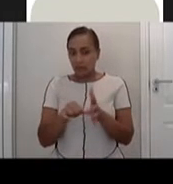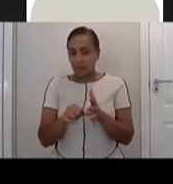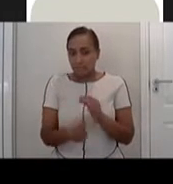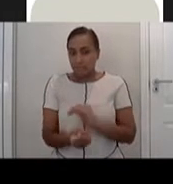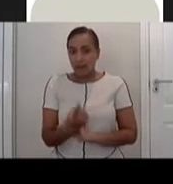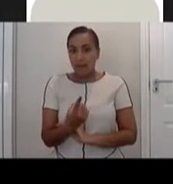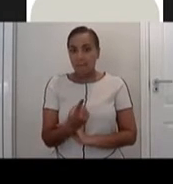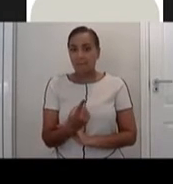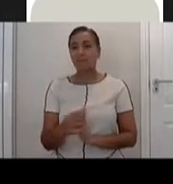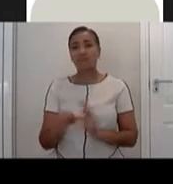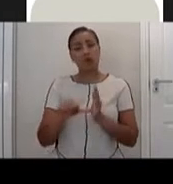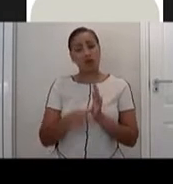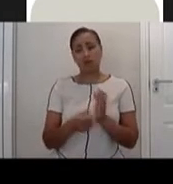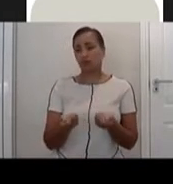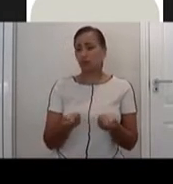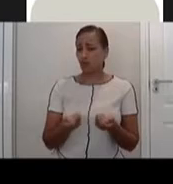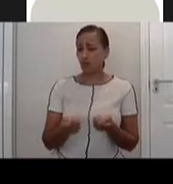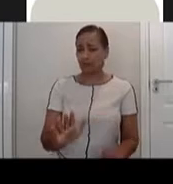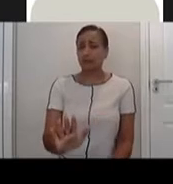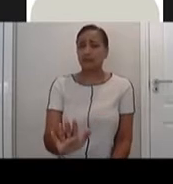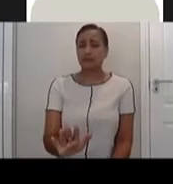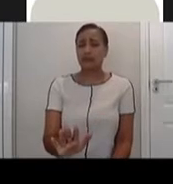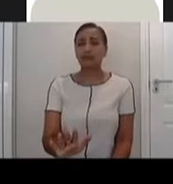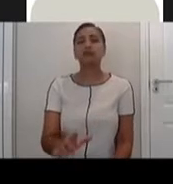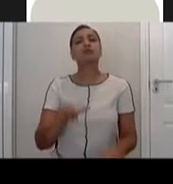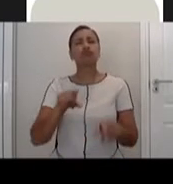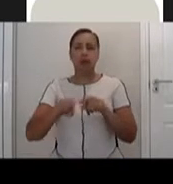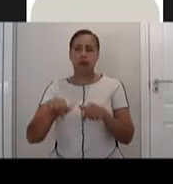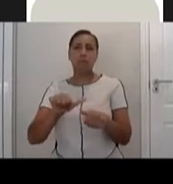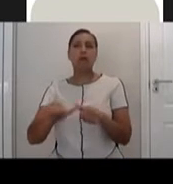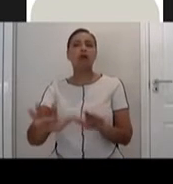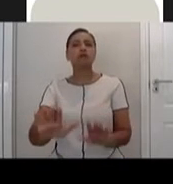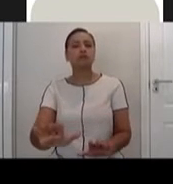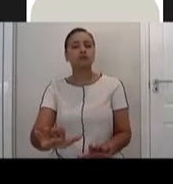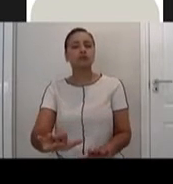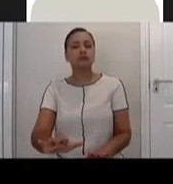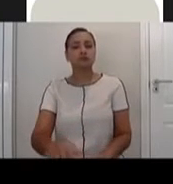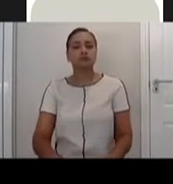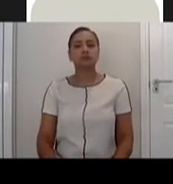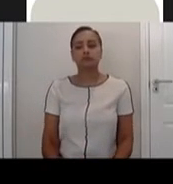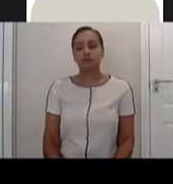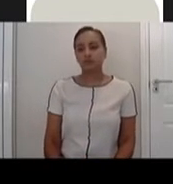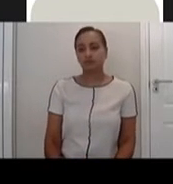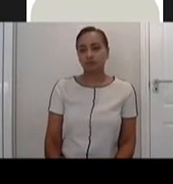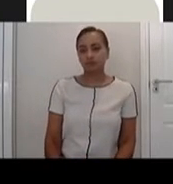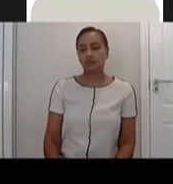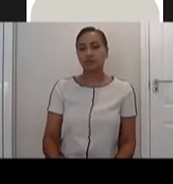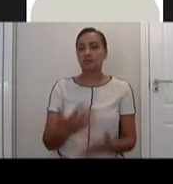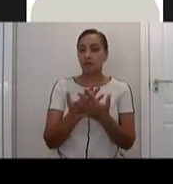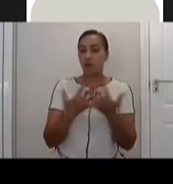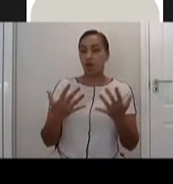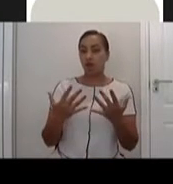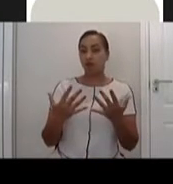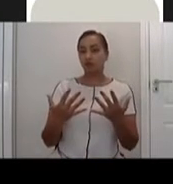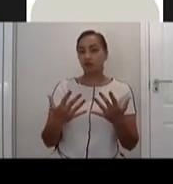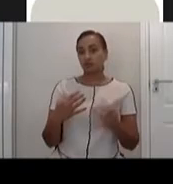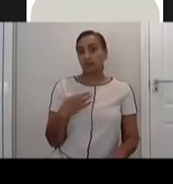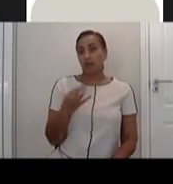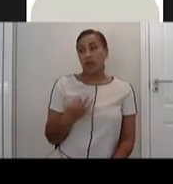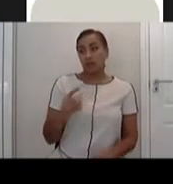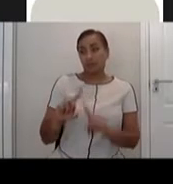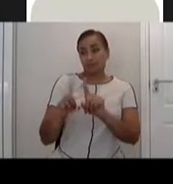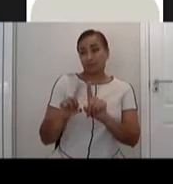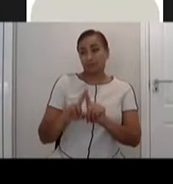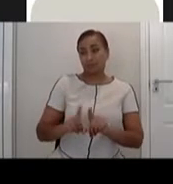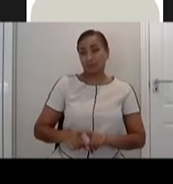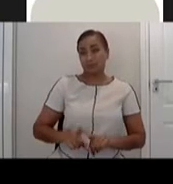hard to control these. So we will do the best we can. That we've covered our bases, that we have a number of us that are co-hosting, so none of us should